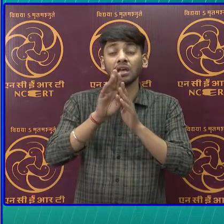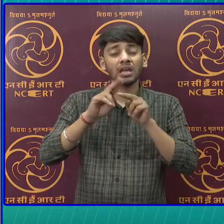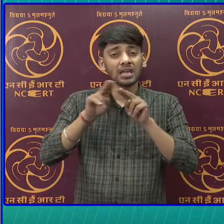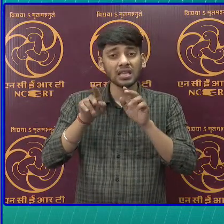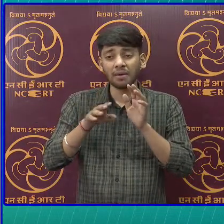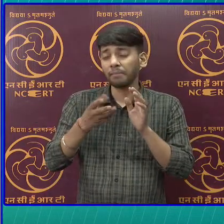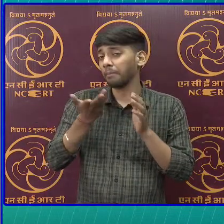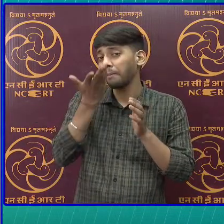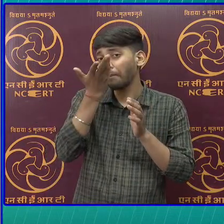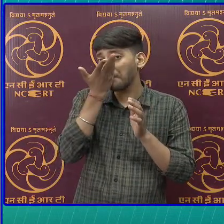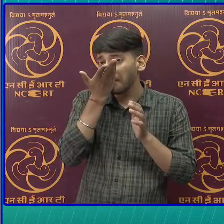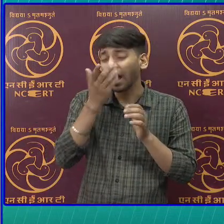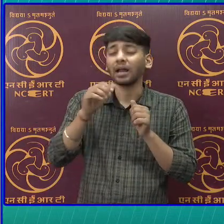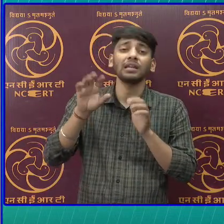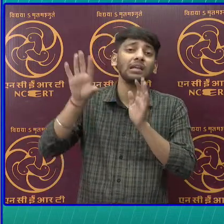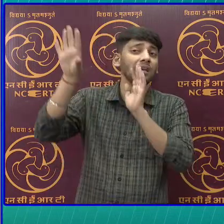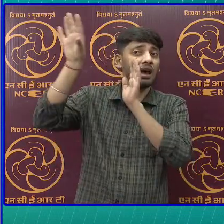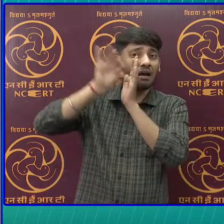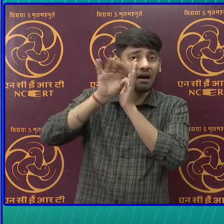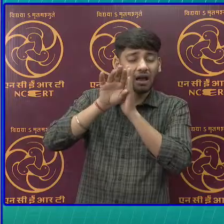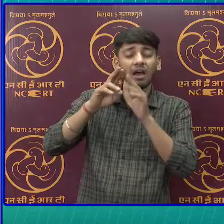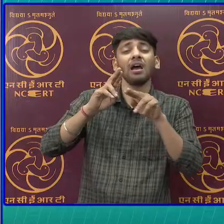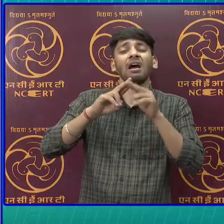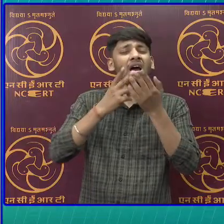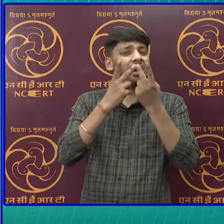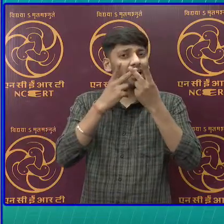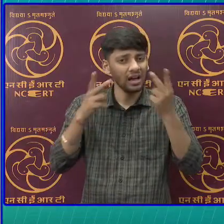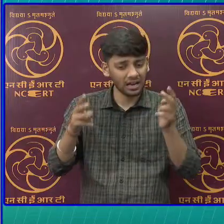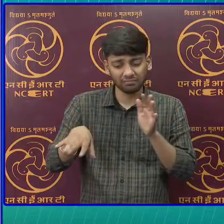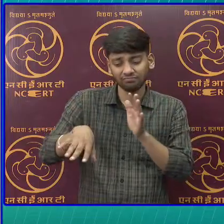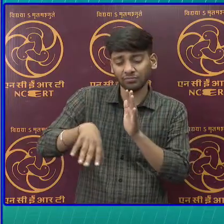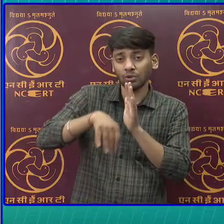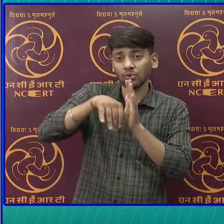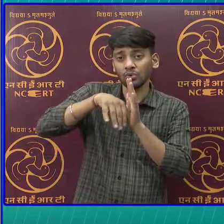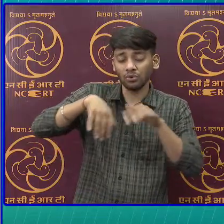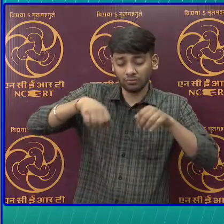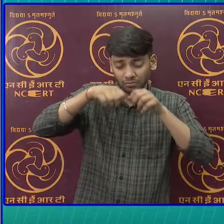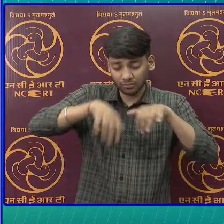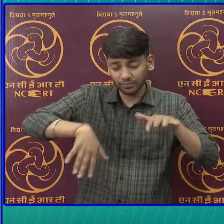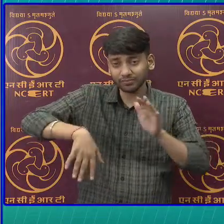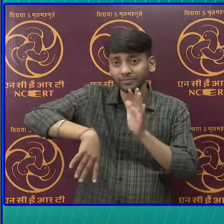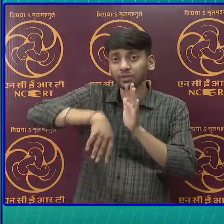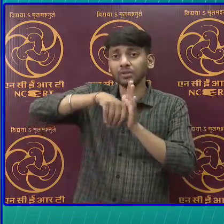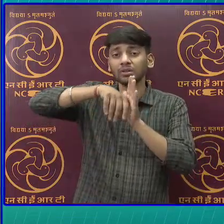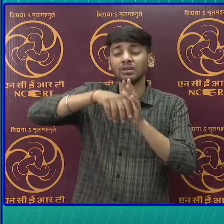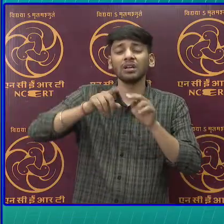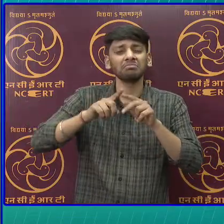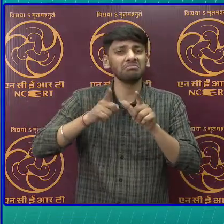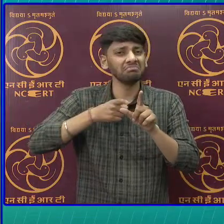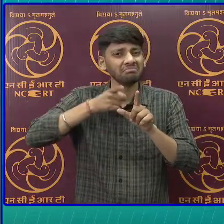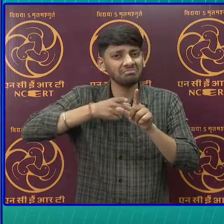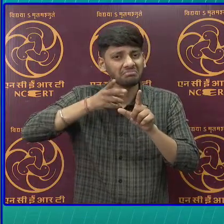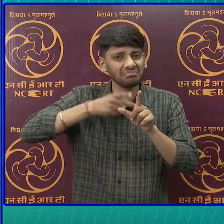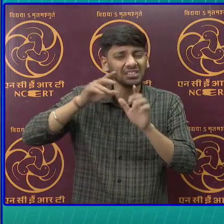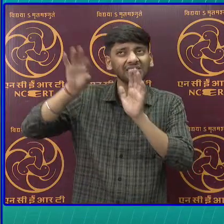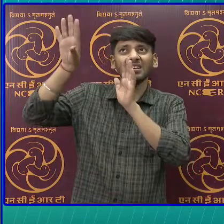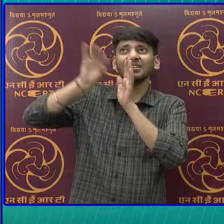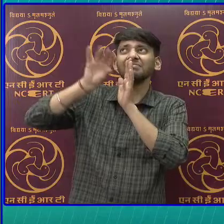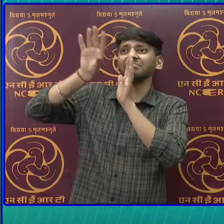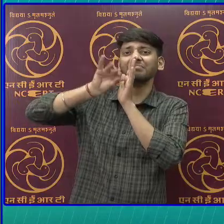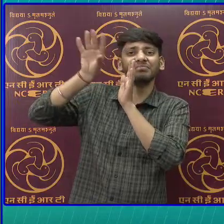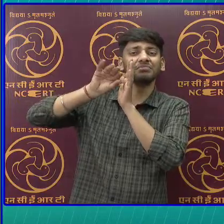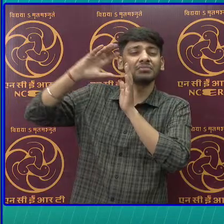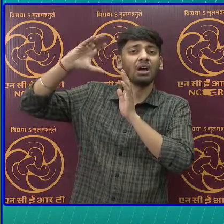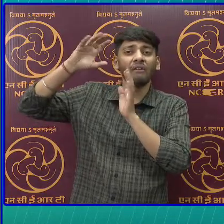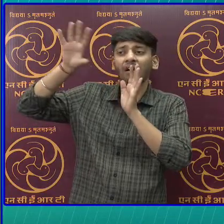earth, means it has taken nutrients from the earth, okay, and it has taken years of sunlight, air